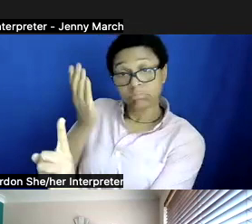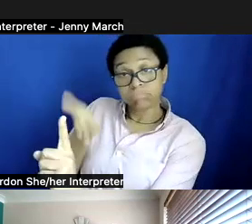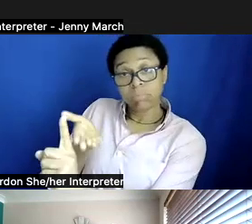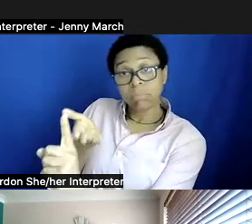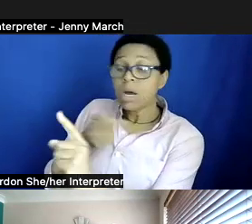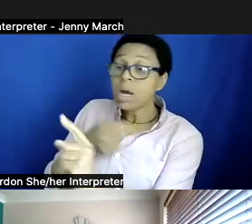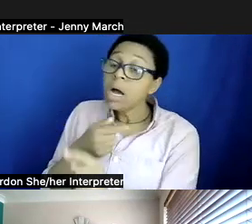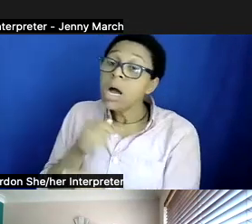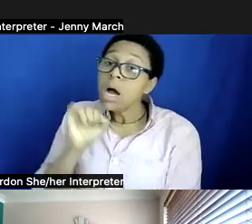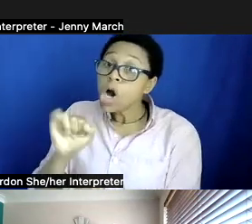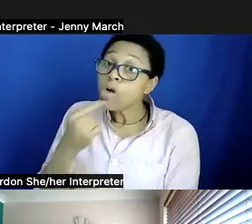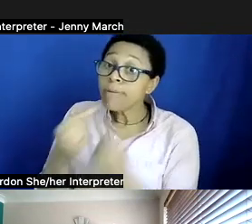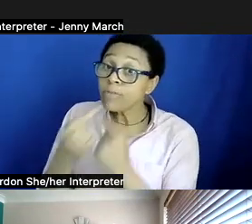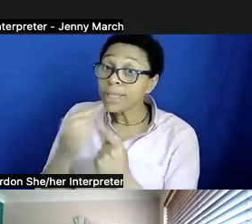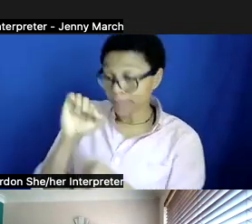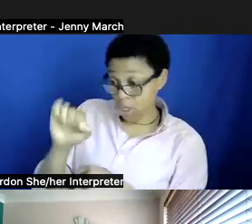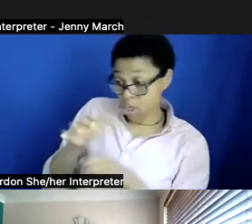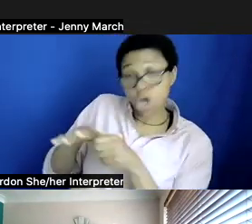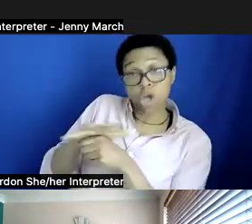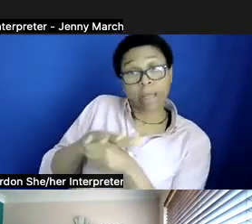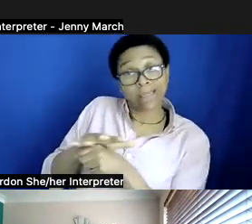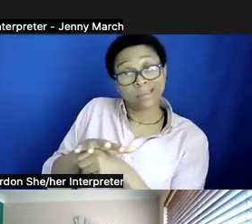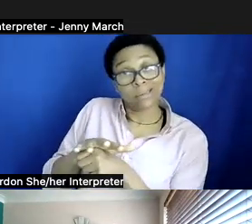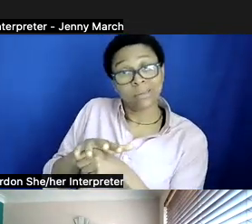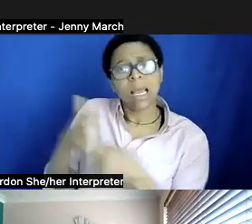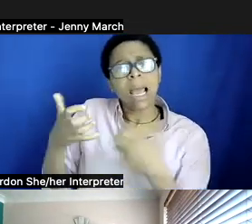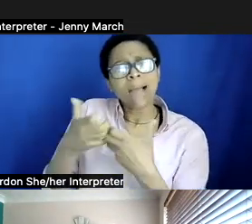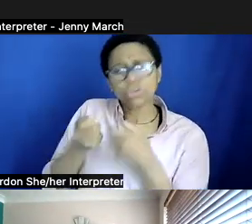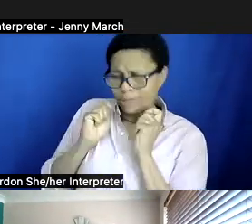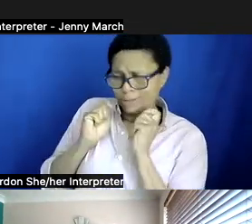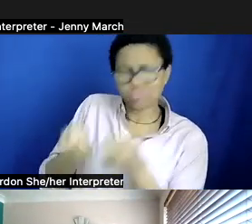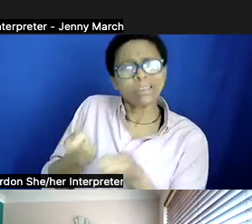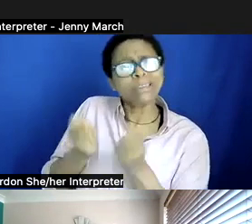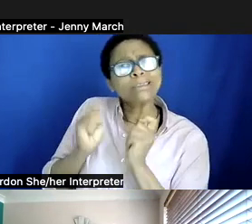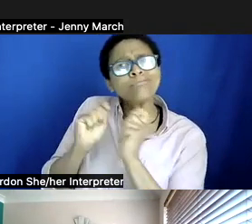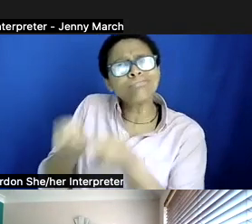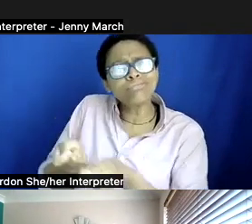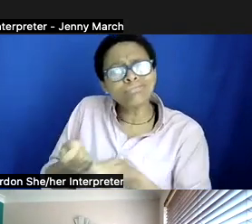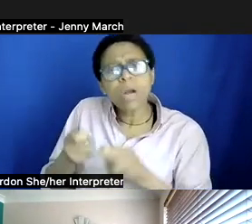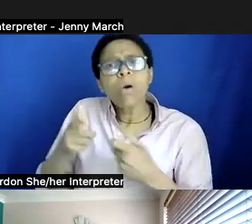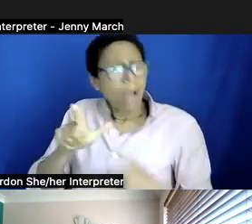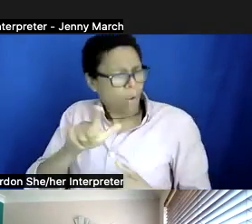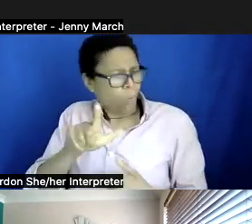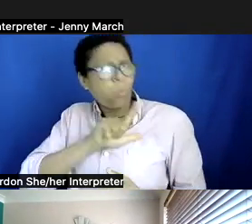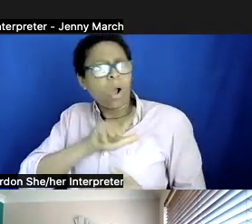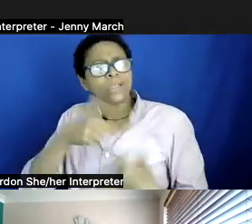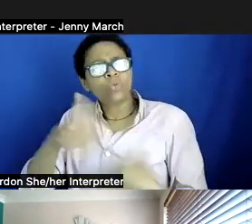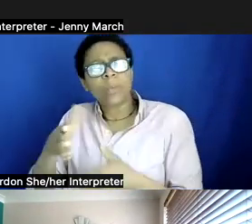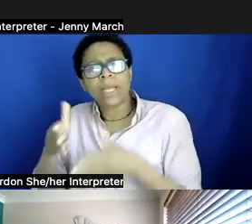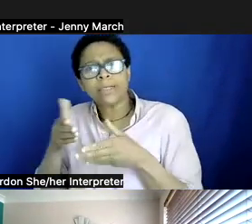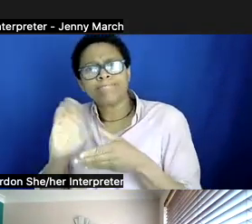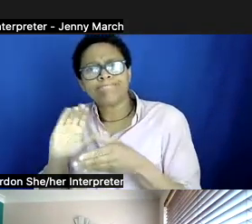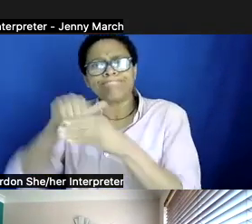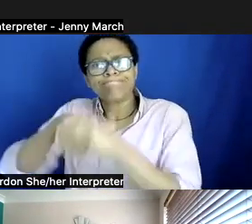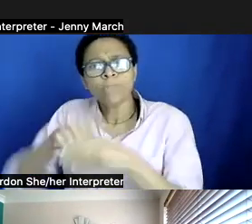the kind of details about her case was the way that she was being treated and the reasons that she had been kind of admitted to this